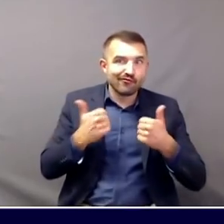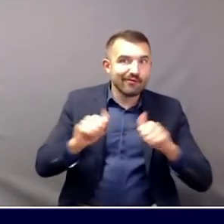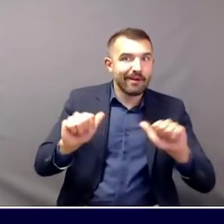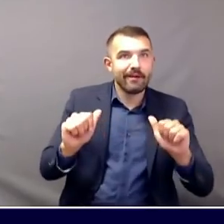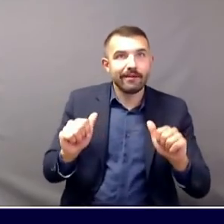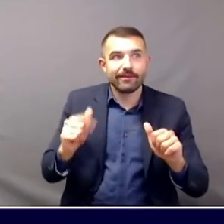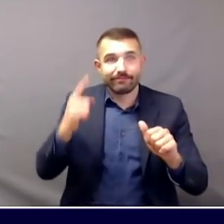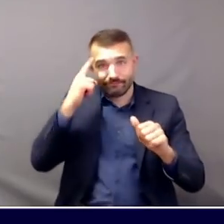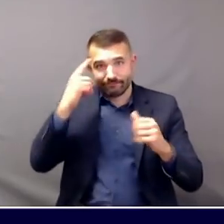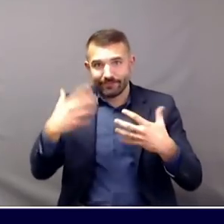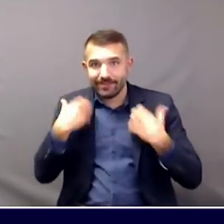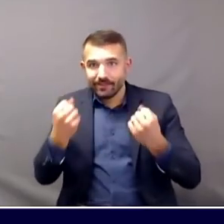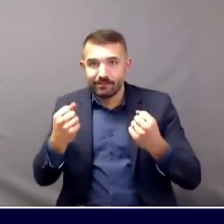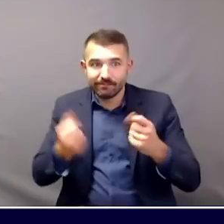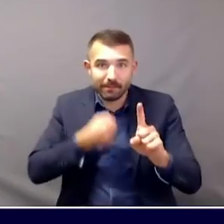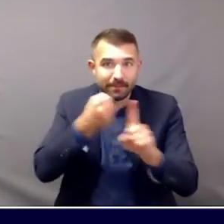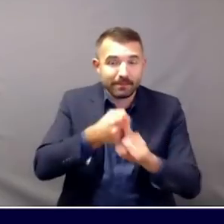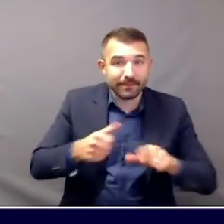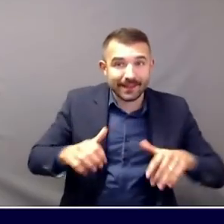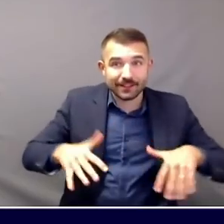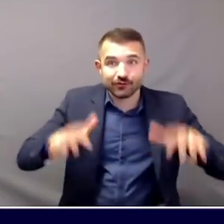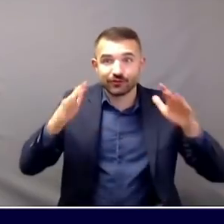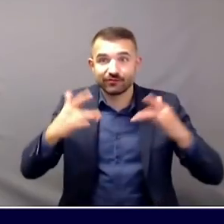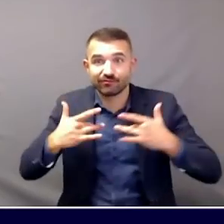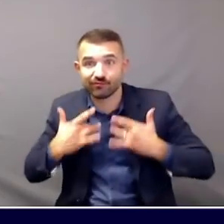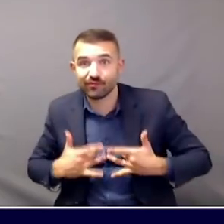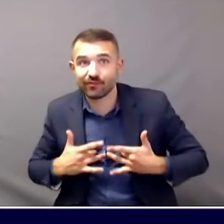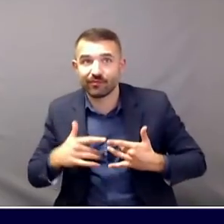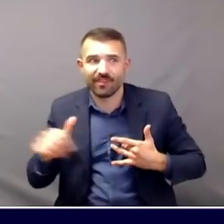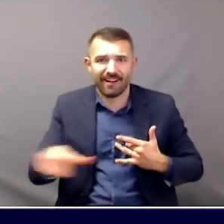other symptoms of mental health disorders to reach out.